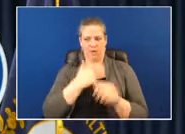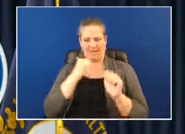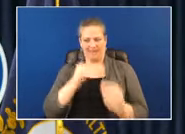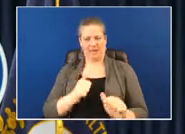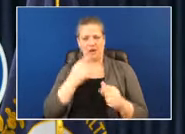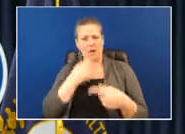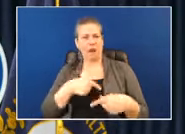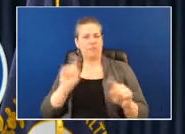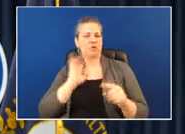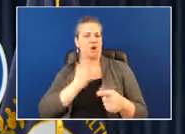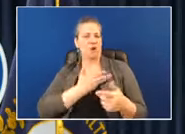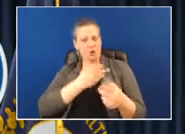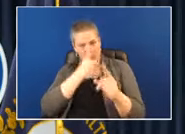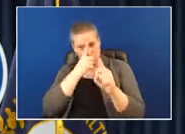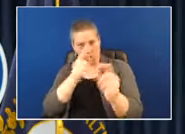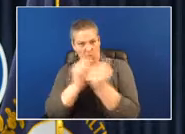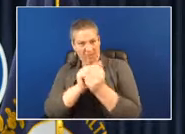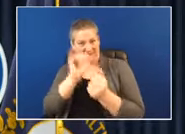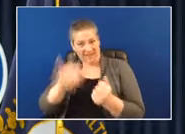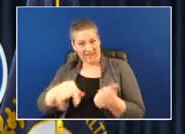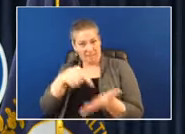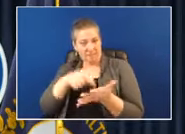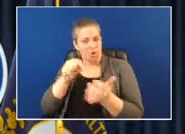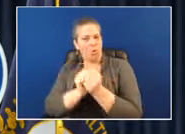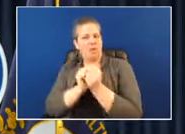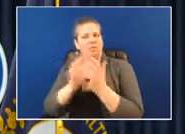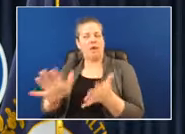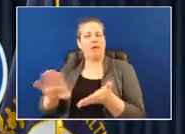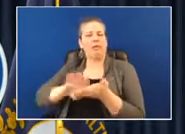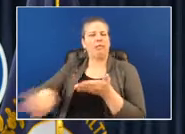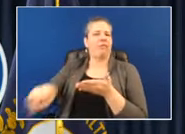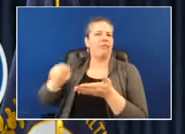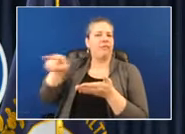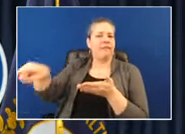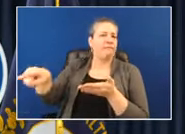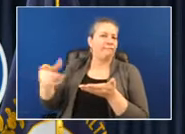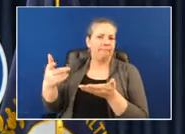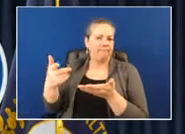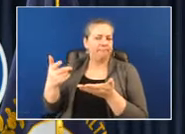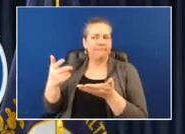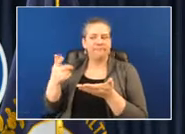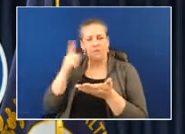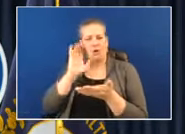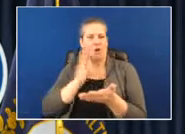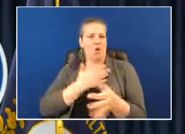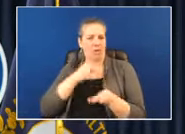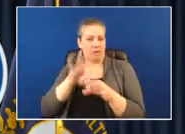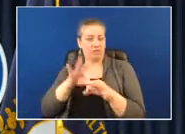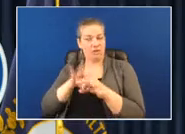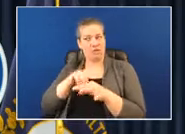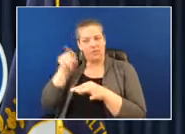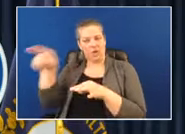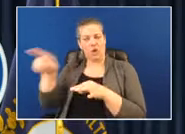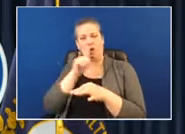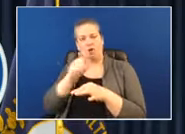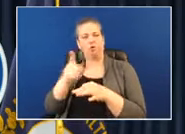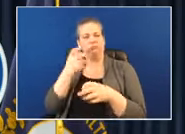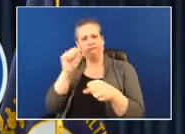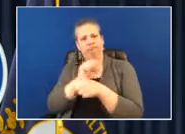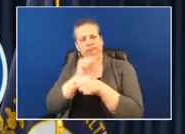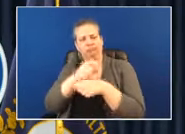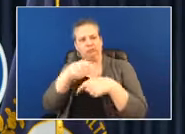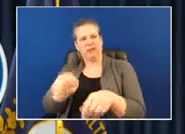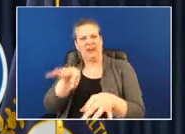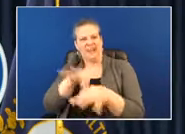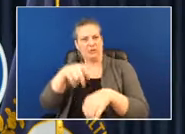this bill without hindering them from the undertaking of conducting our elections. They are our boots on the ground during Election Day, and we're